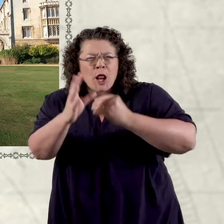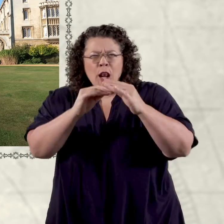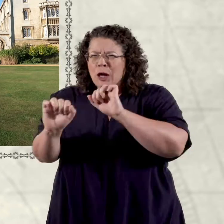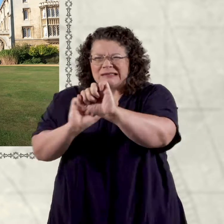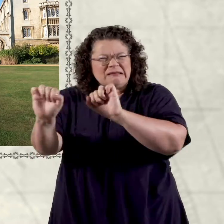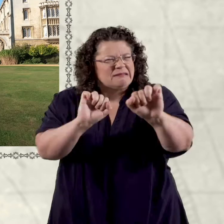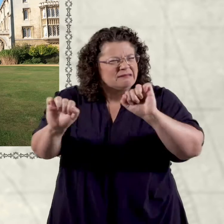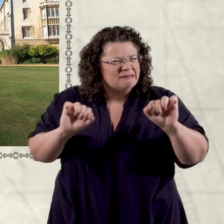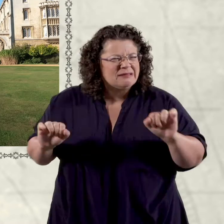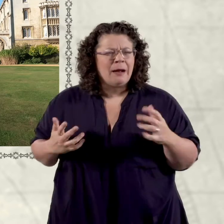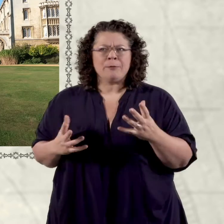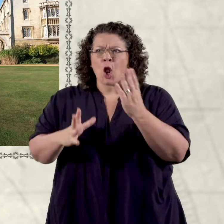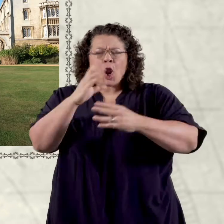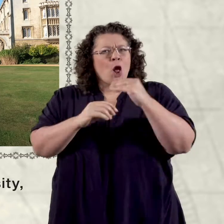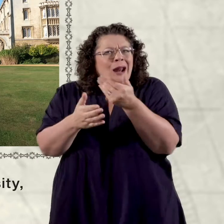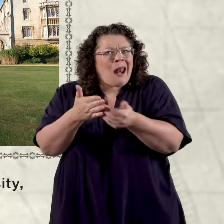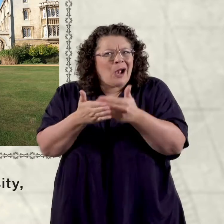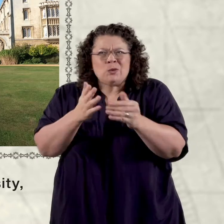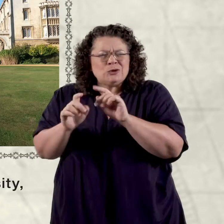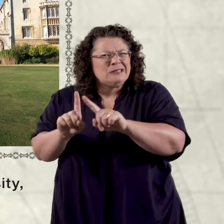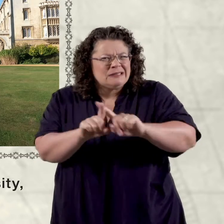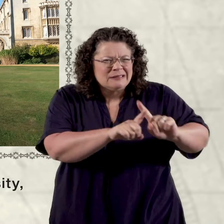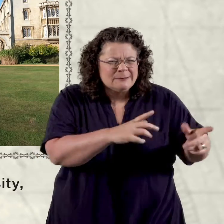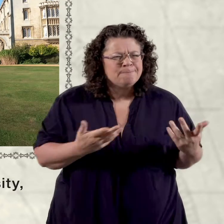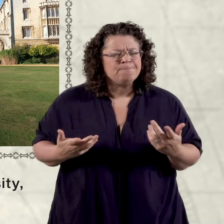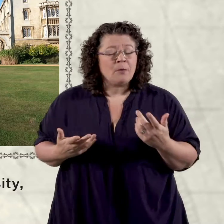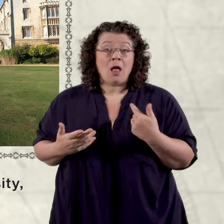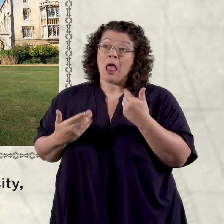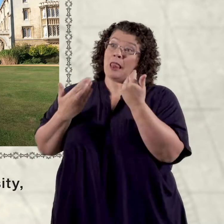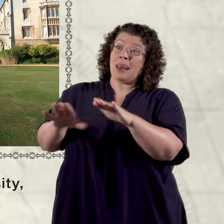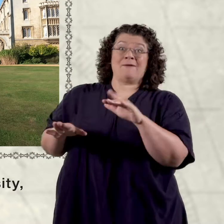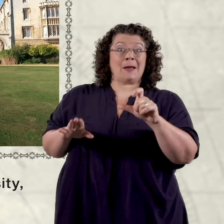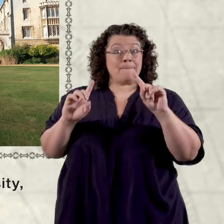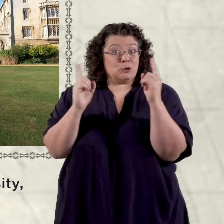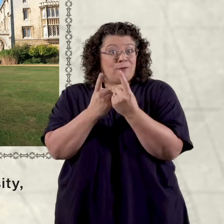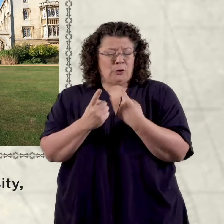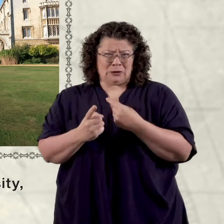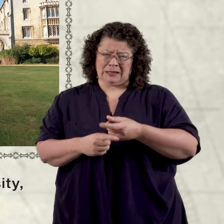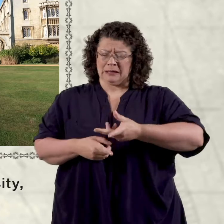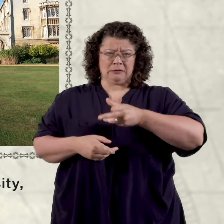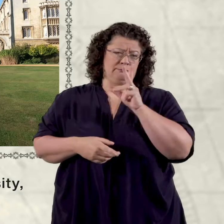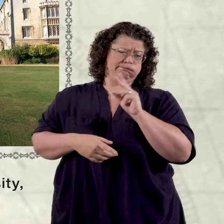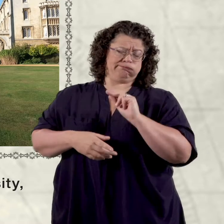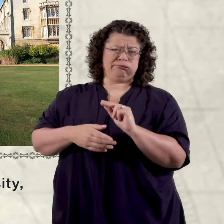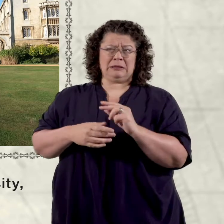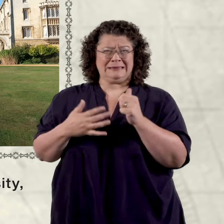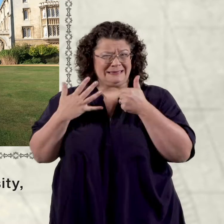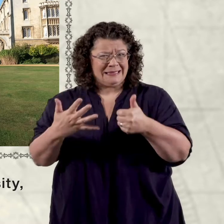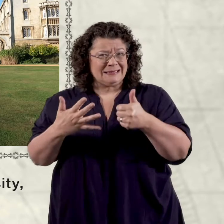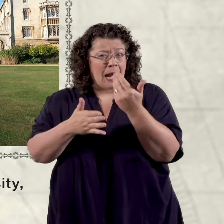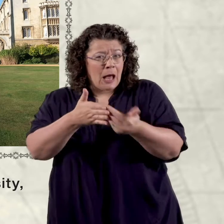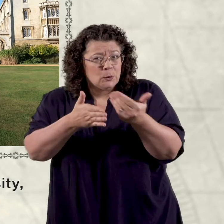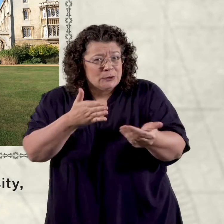I learned languages. By the time I'd left Cambridge University, I was fluent